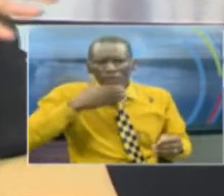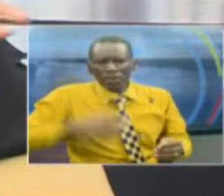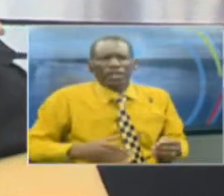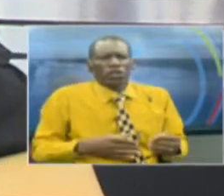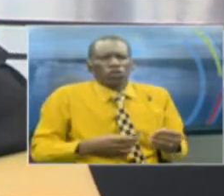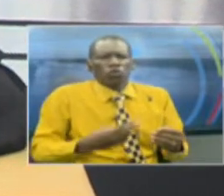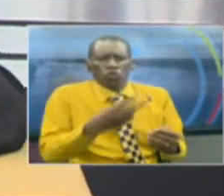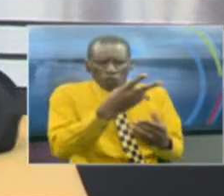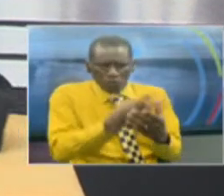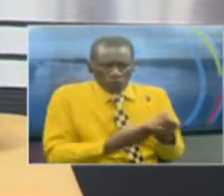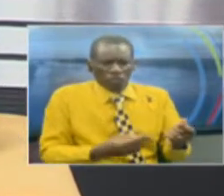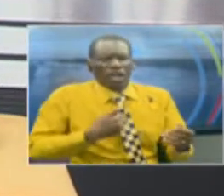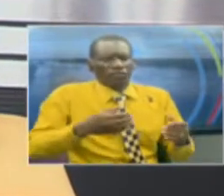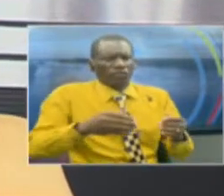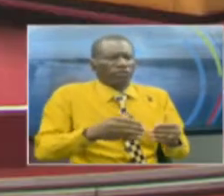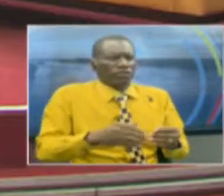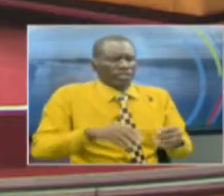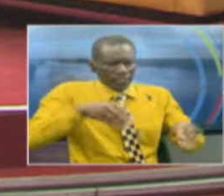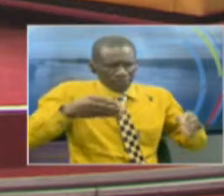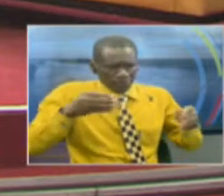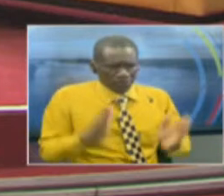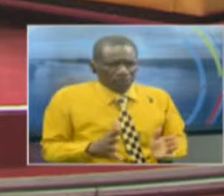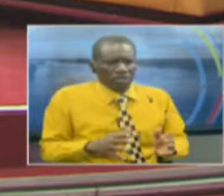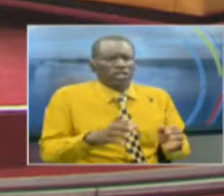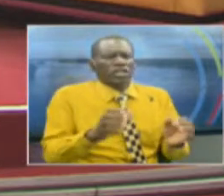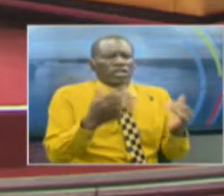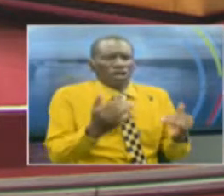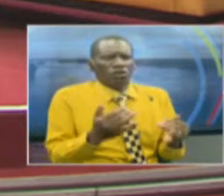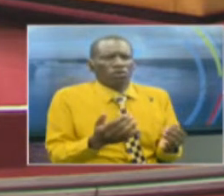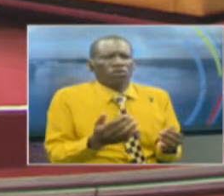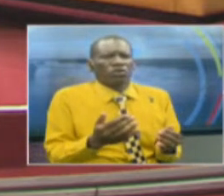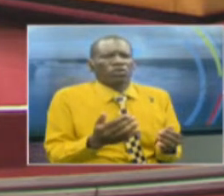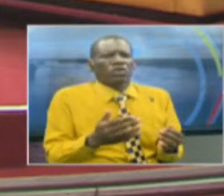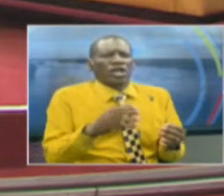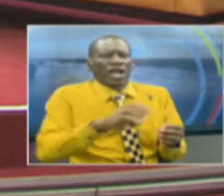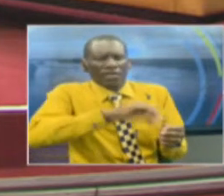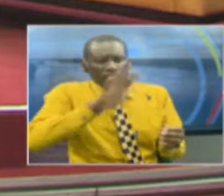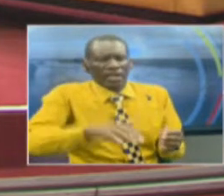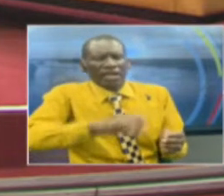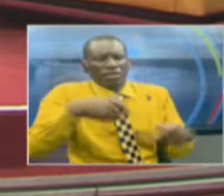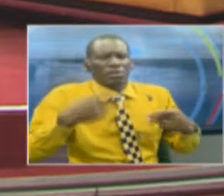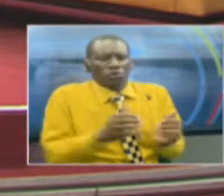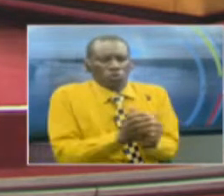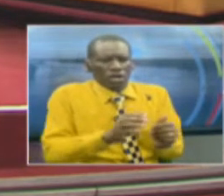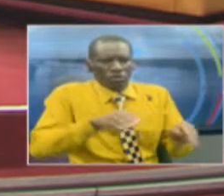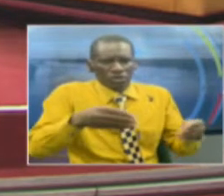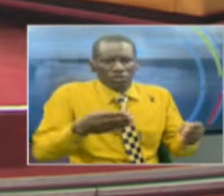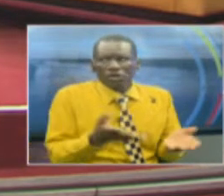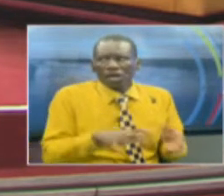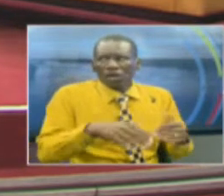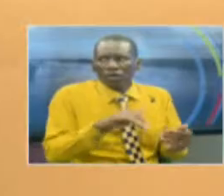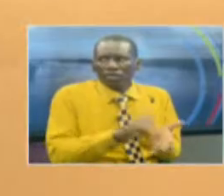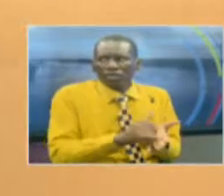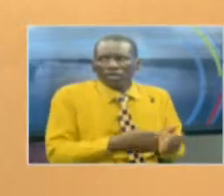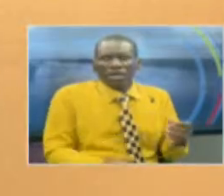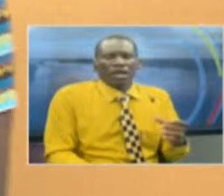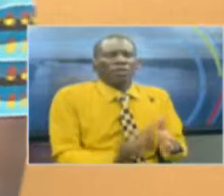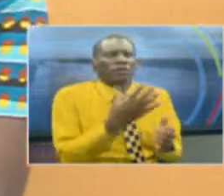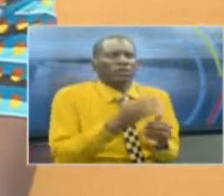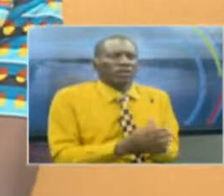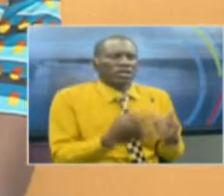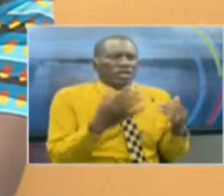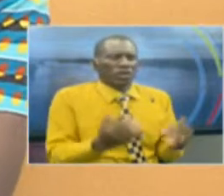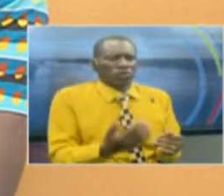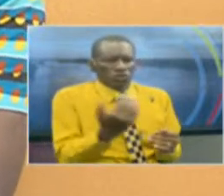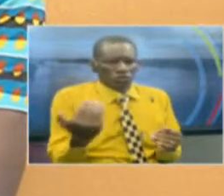whatever impairment, and now these children that are coming in that have no impairment. So how do you balance that out? The children need